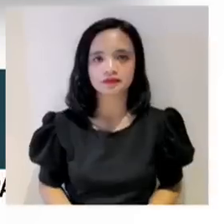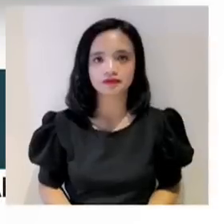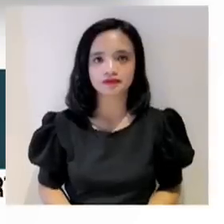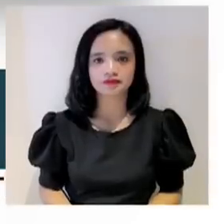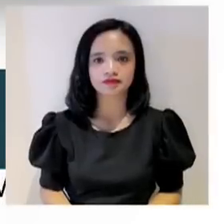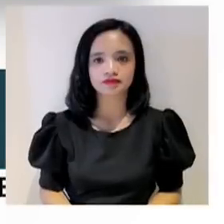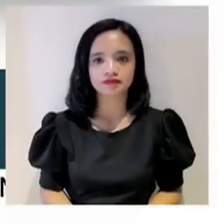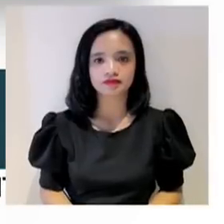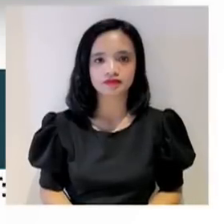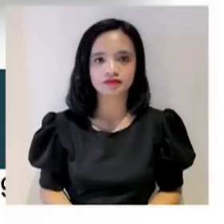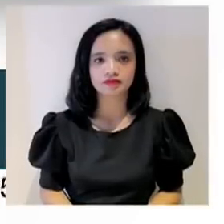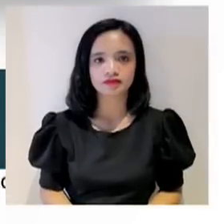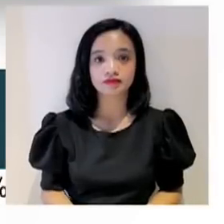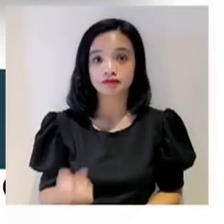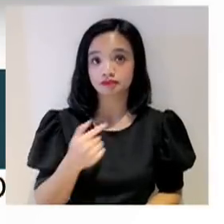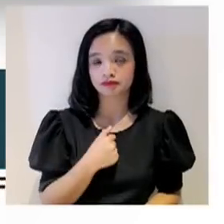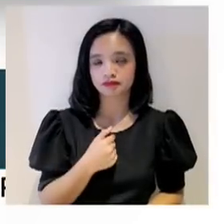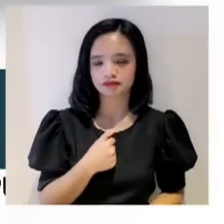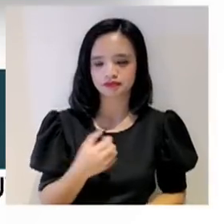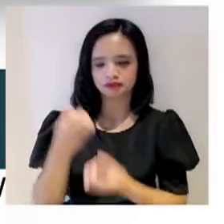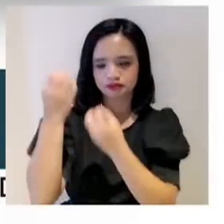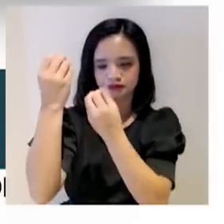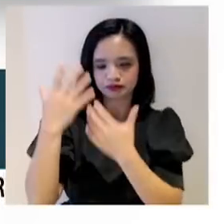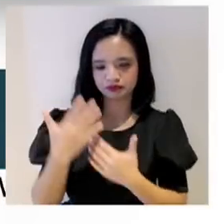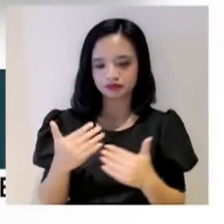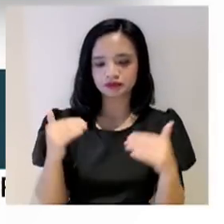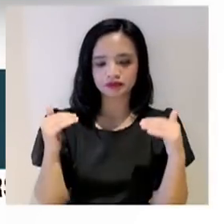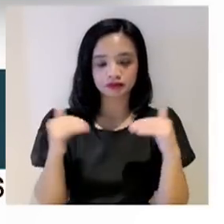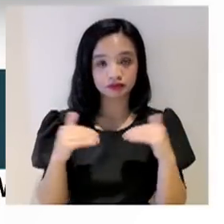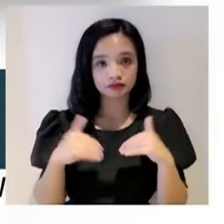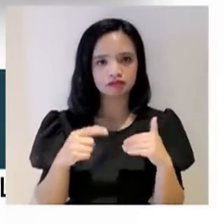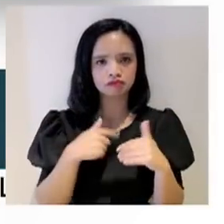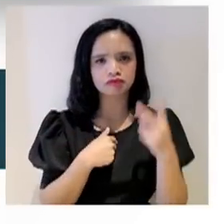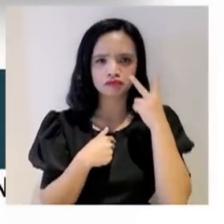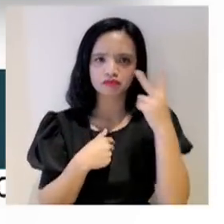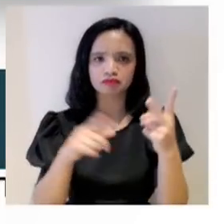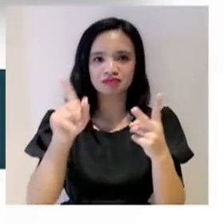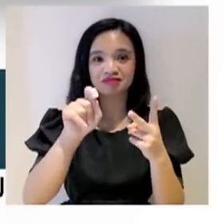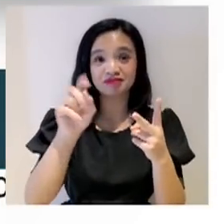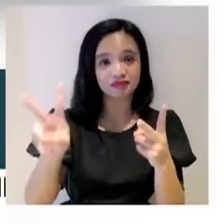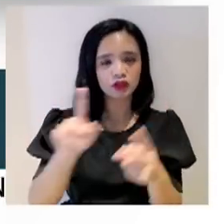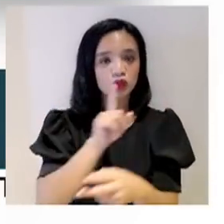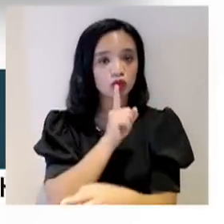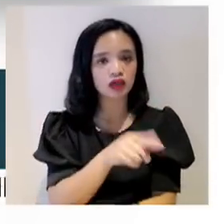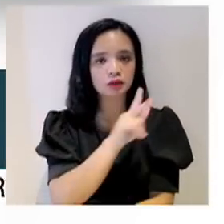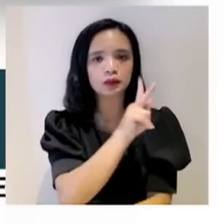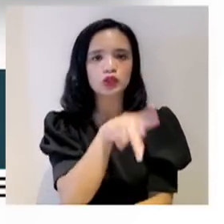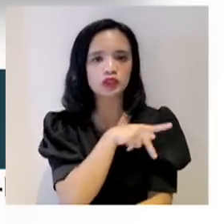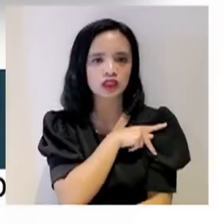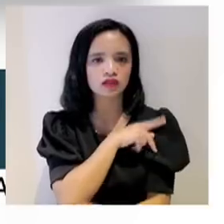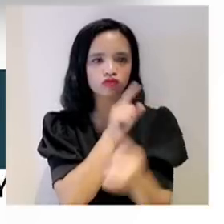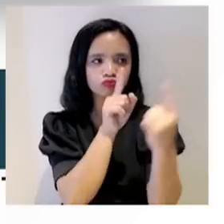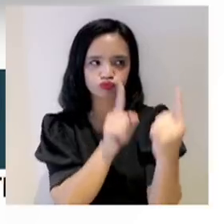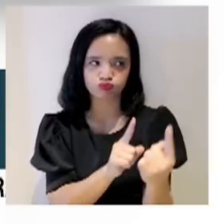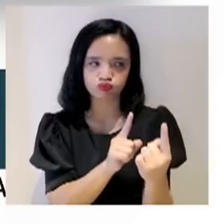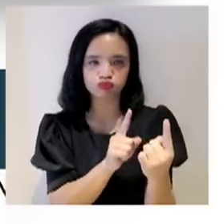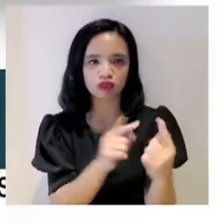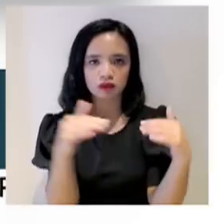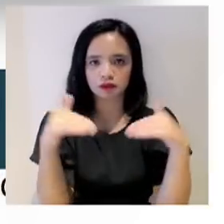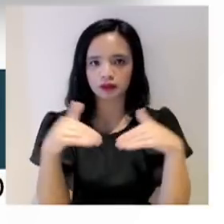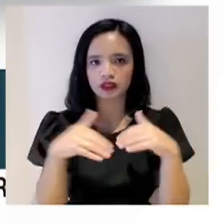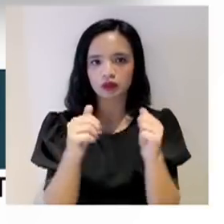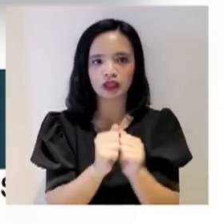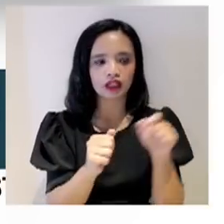I was told that the meeting, as we saw on TV, was really a personal and almost a one-on-one meeting between the president